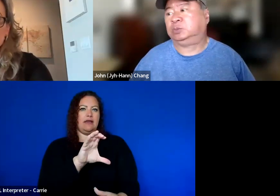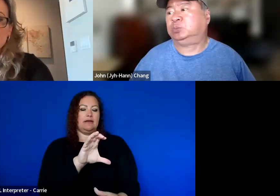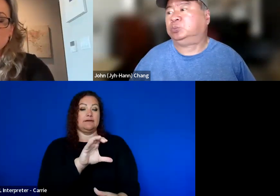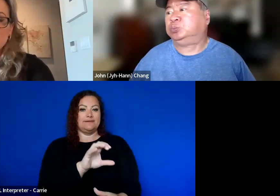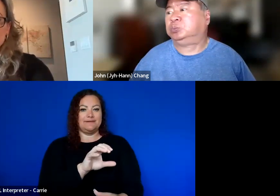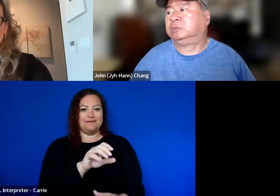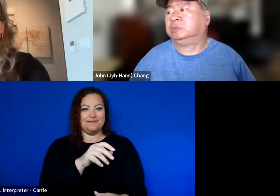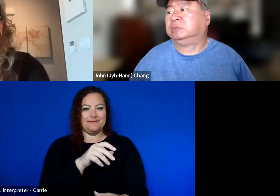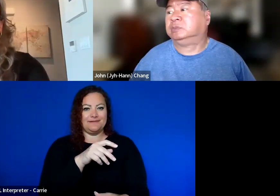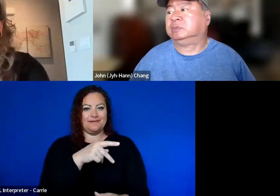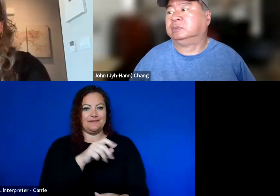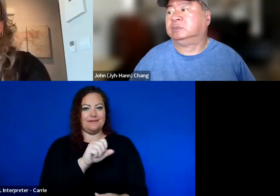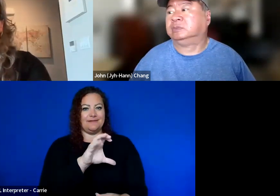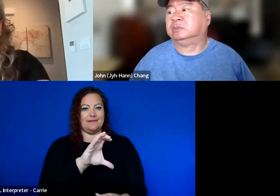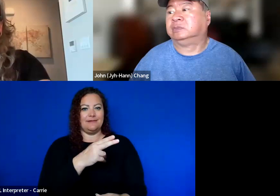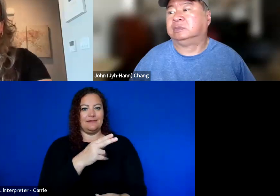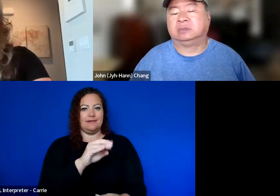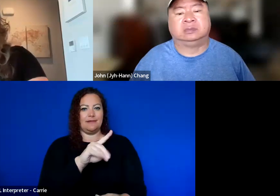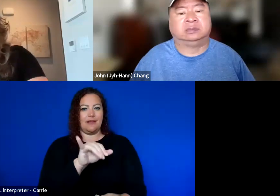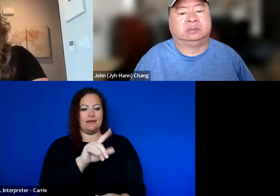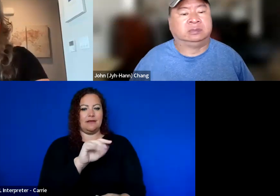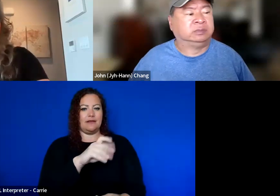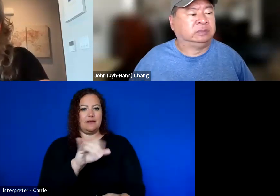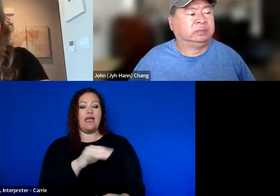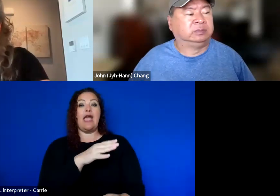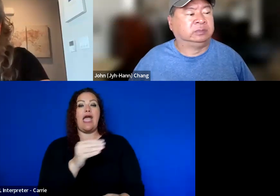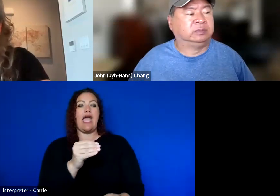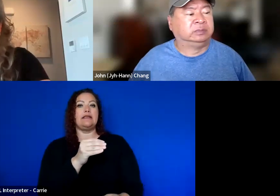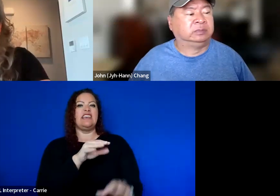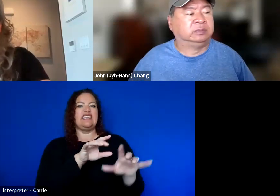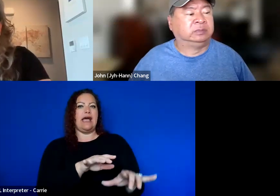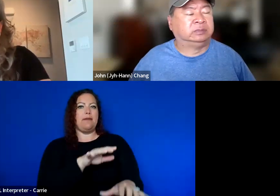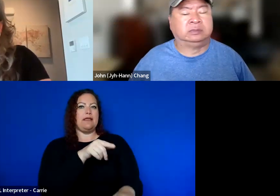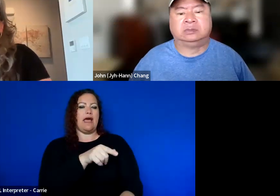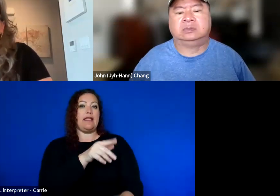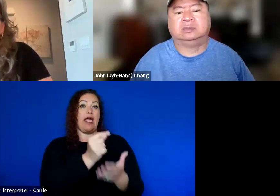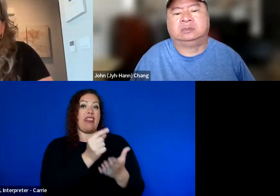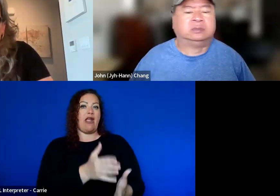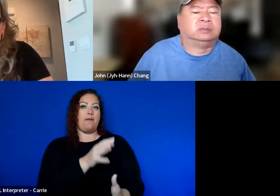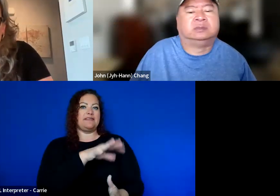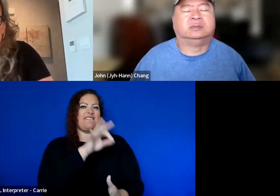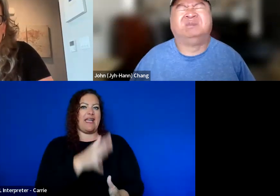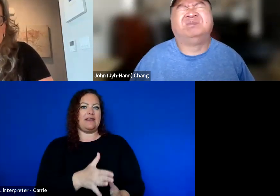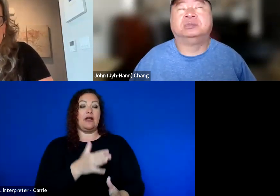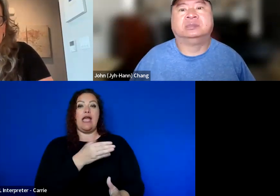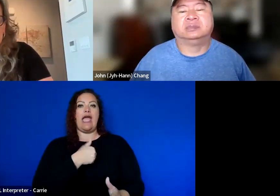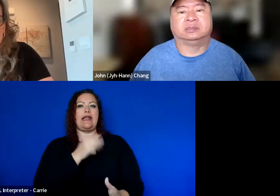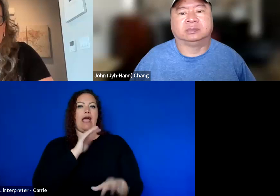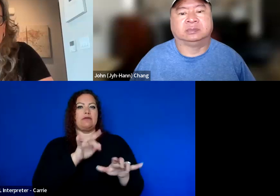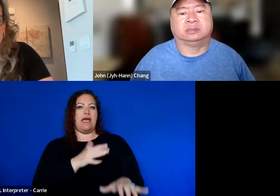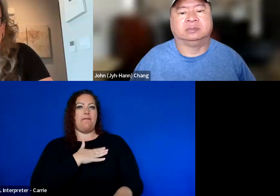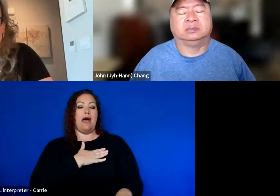psychologytoday.com, and then look for the therapist finder. And I'll put in mine in a second. What I would recommend if you go to a